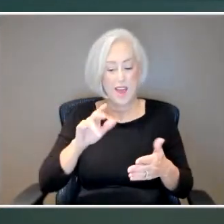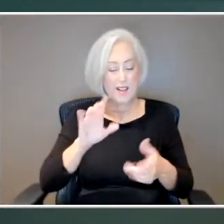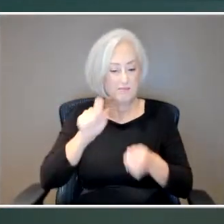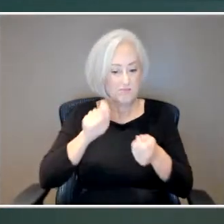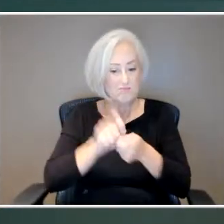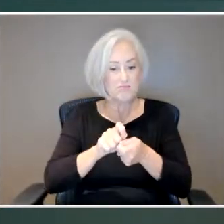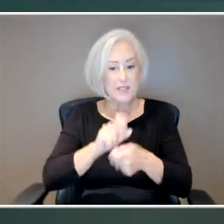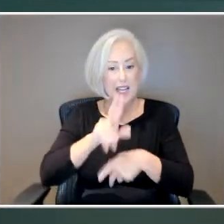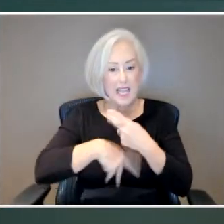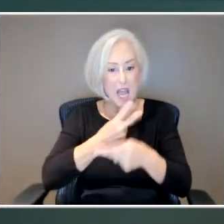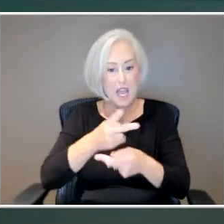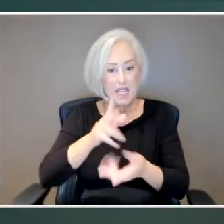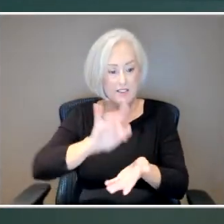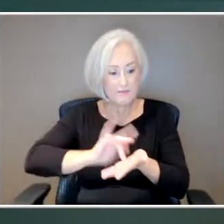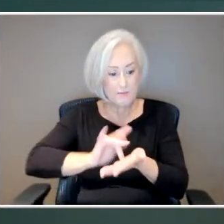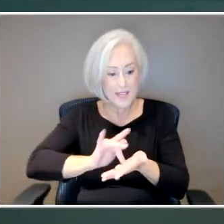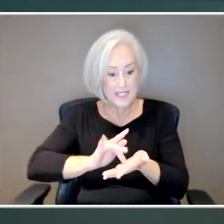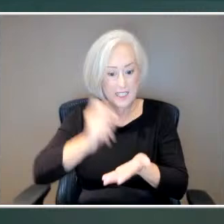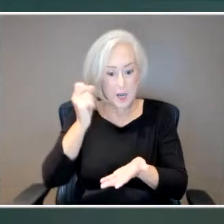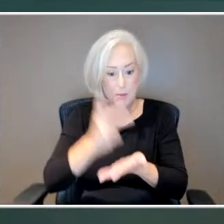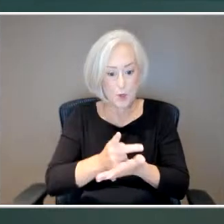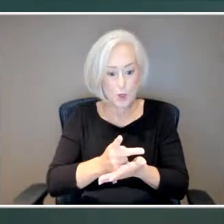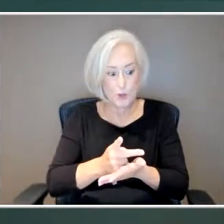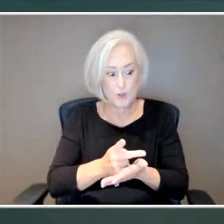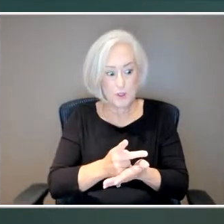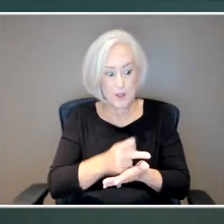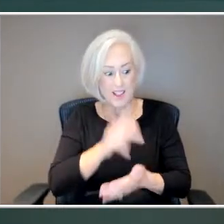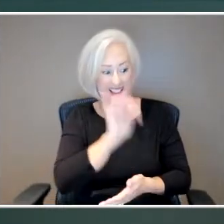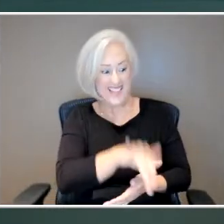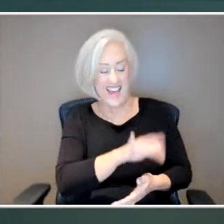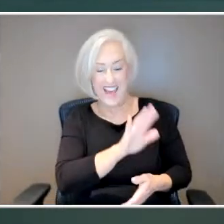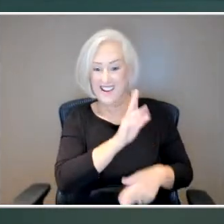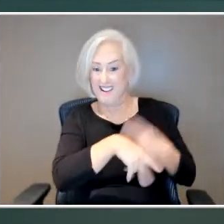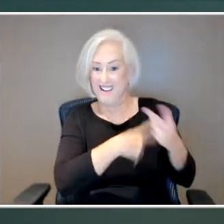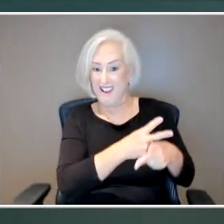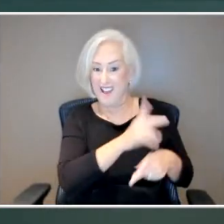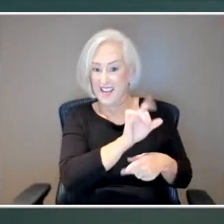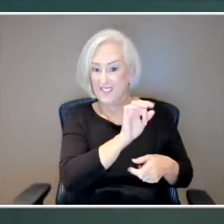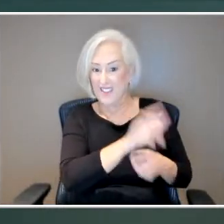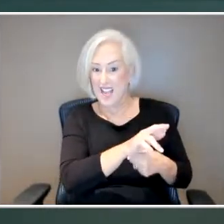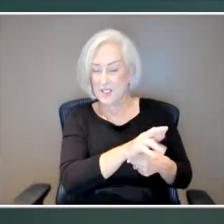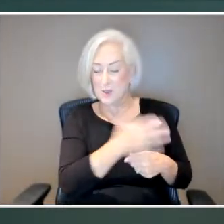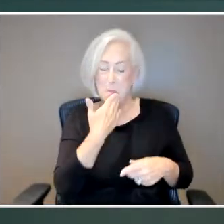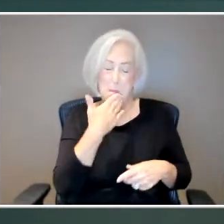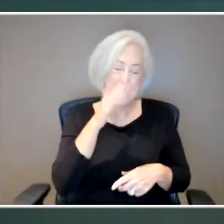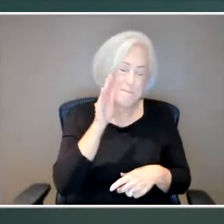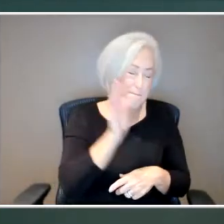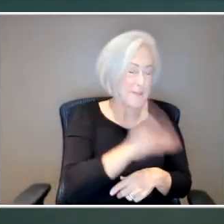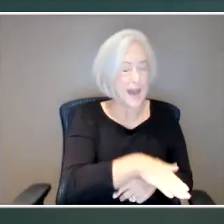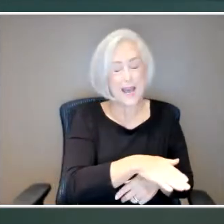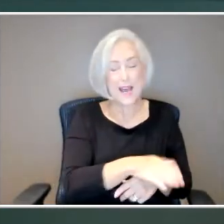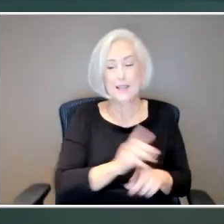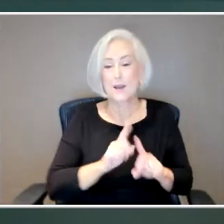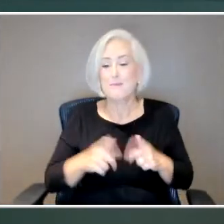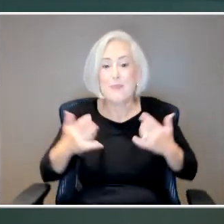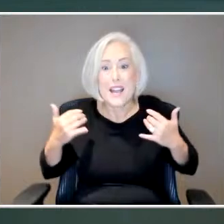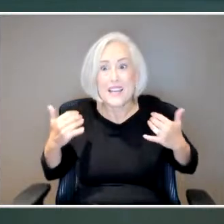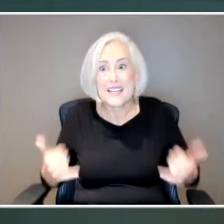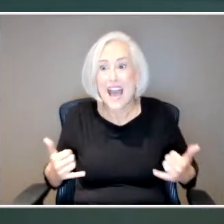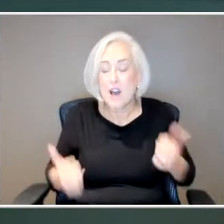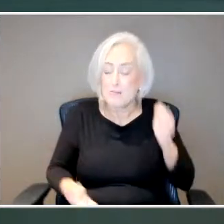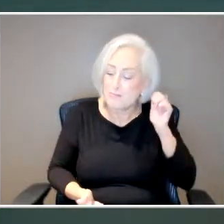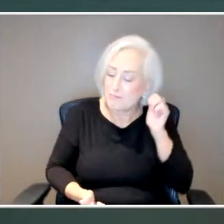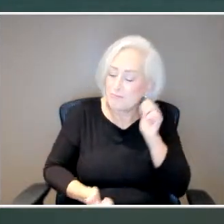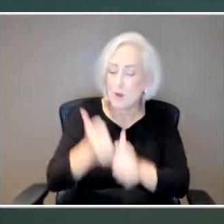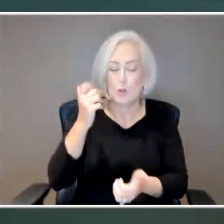a bad type of breast cancer. But now, as you heard Kerrie articulate, one of the things we said to her is this is the most treatable form of breast